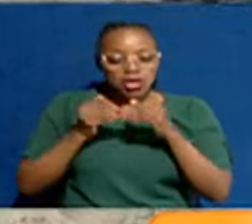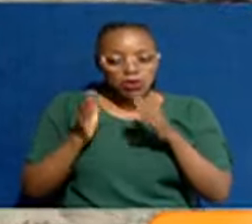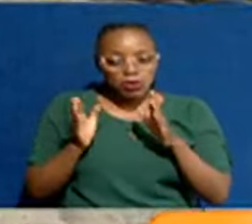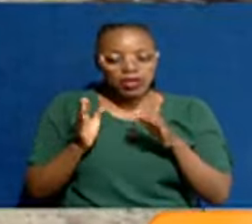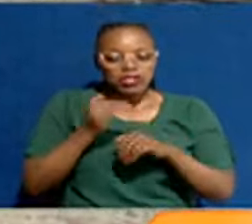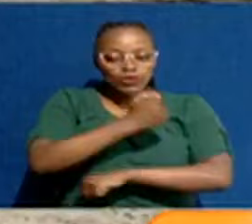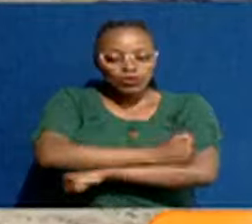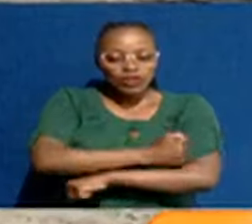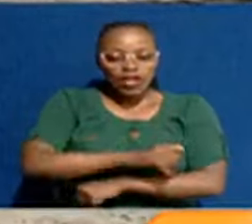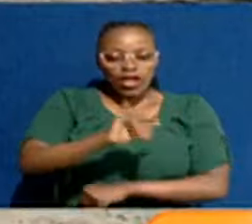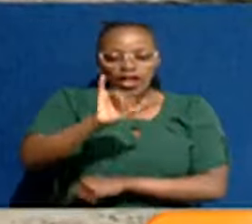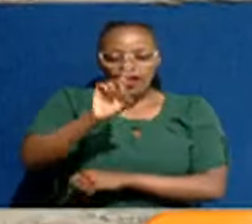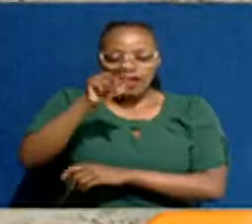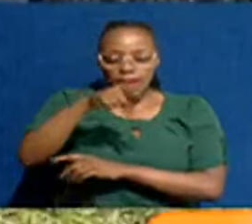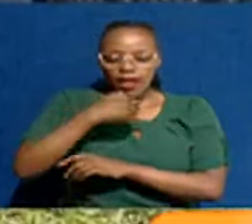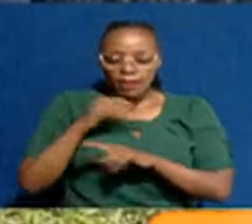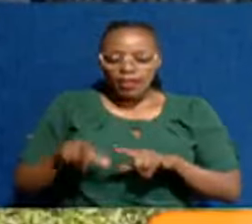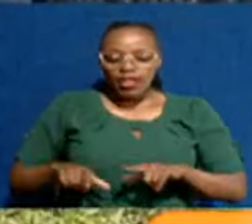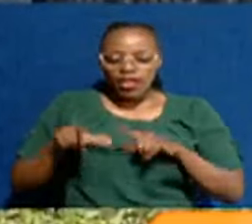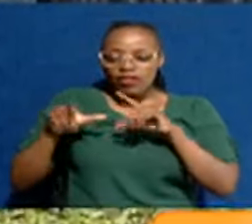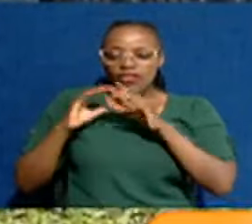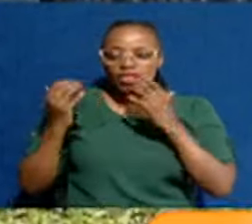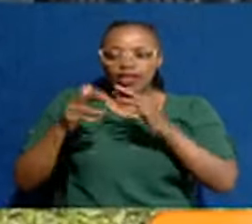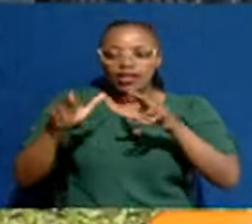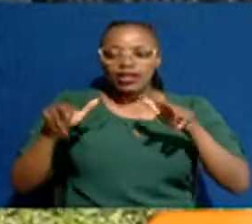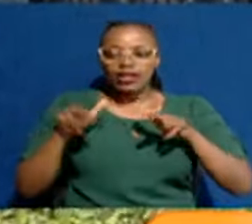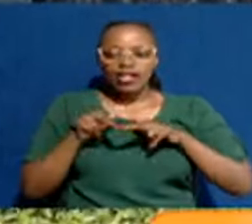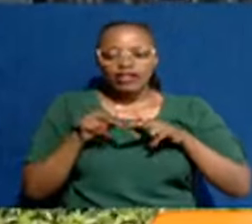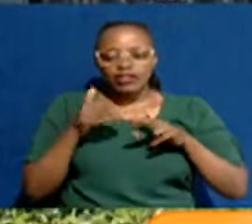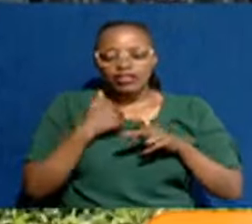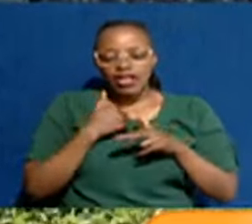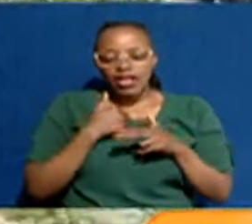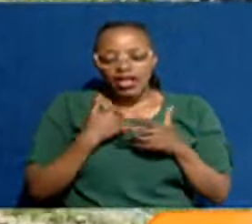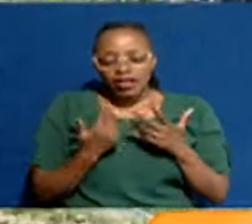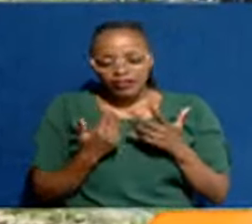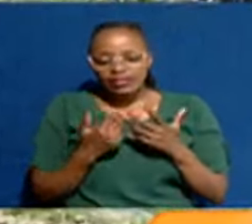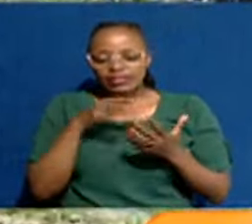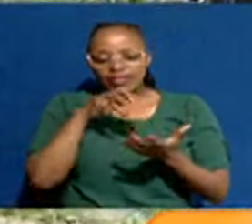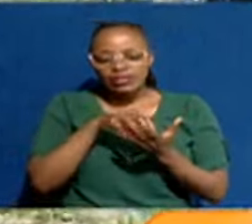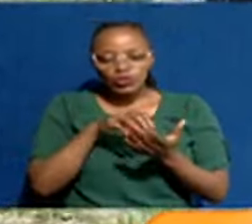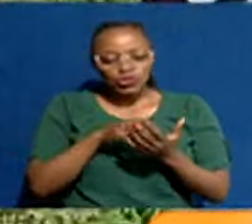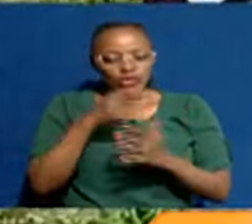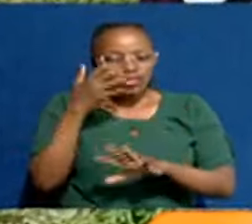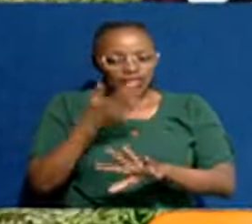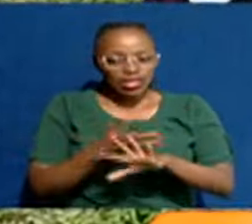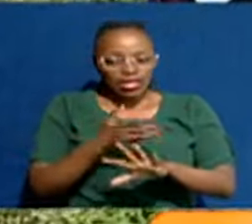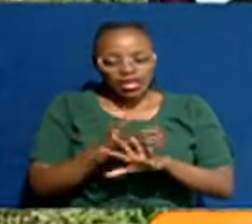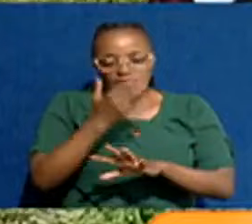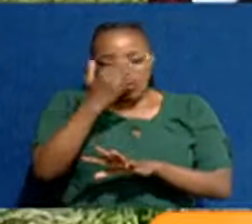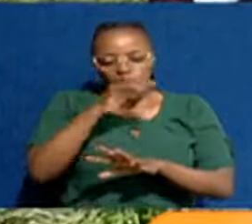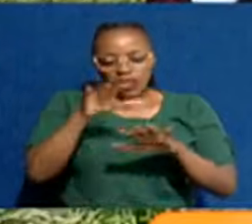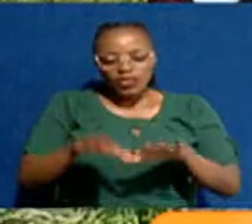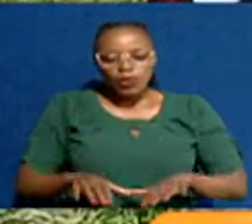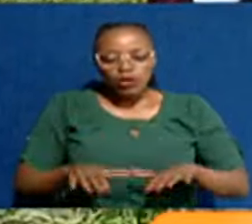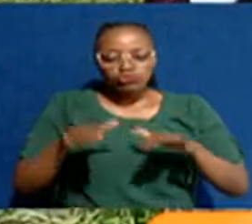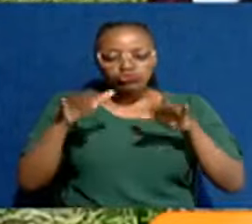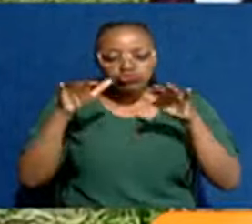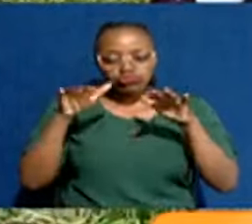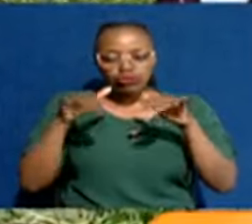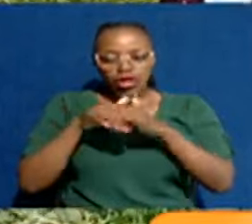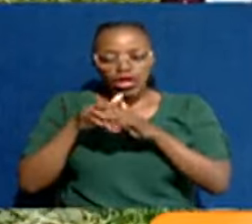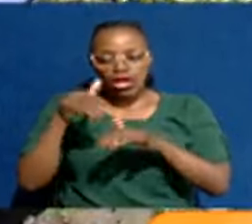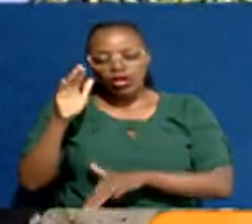The IDPs have been occupying the classrooms, making the best of an otherwise dire situation since they were flooded out of their homes. Some